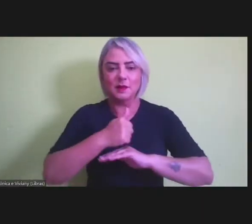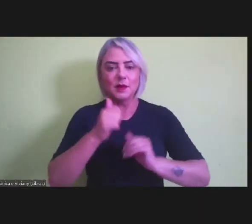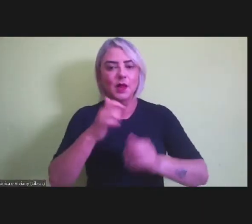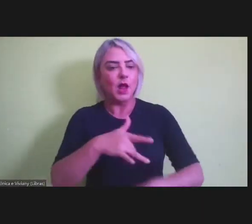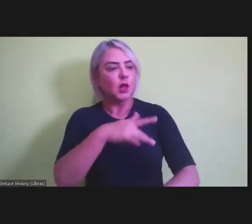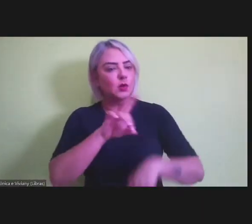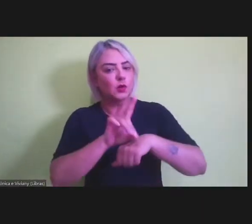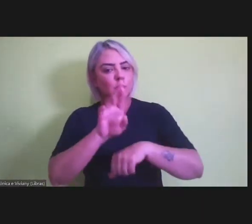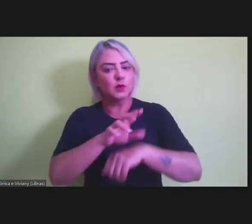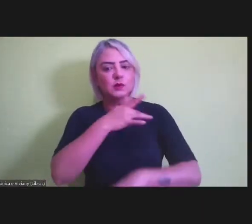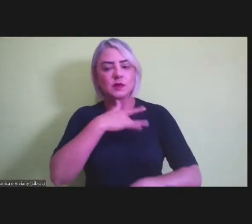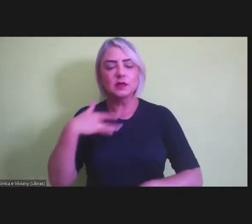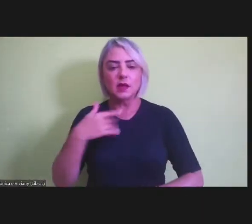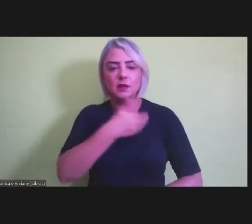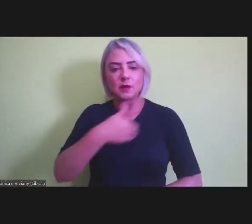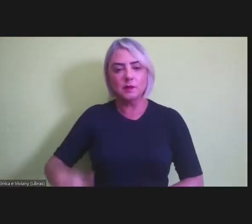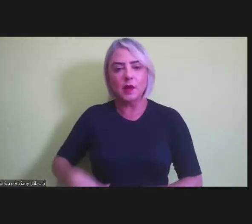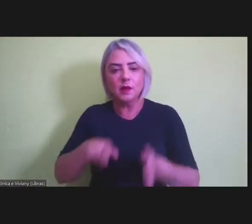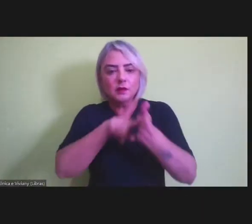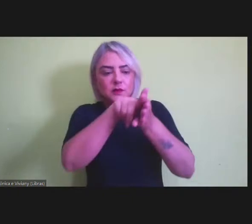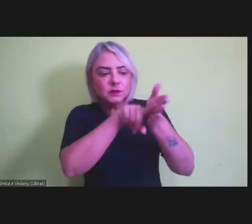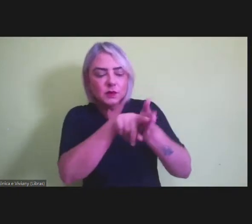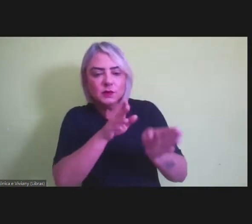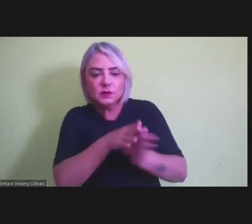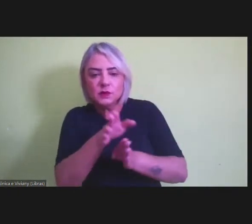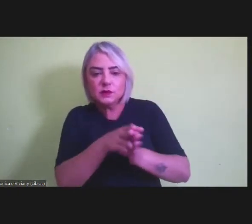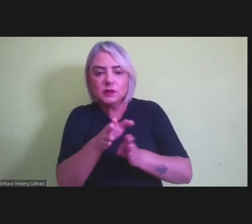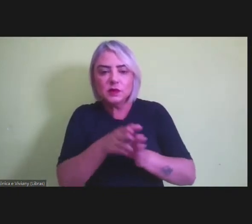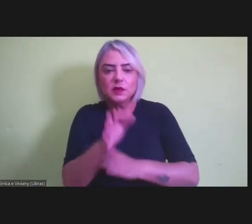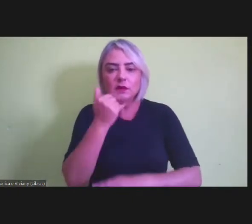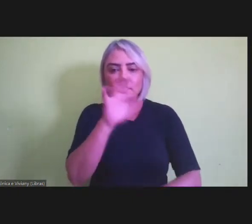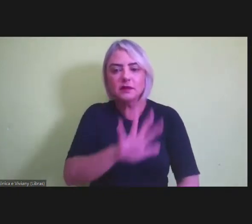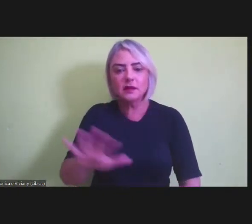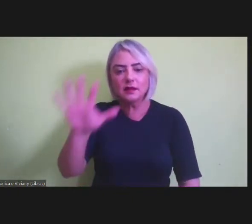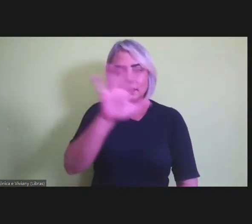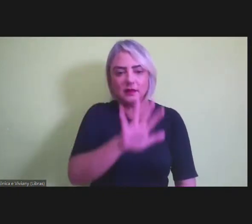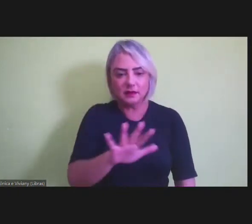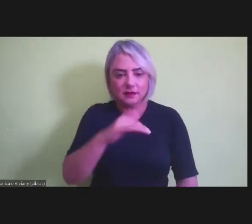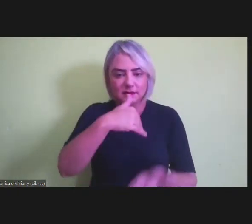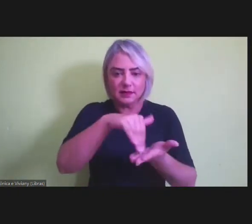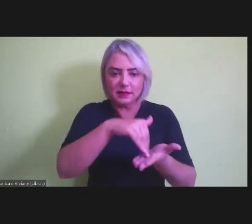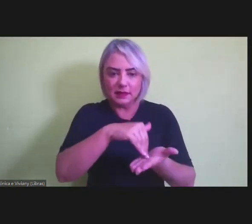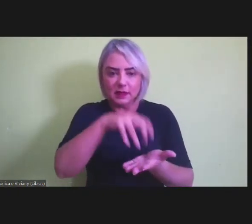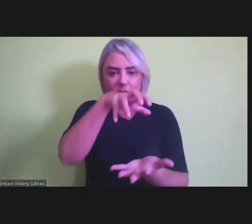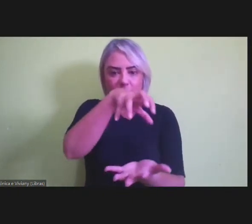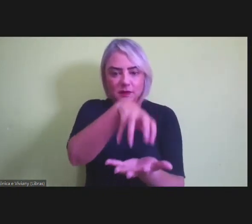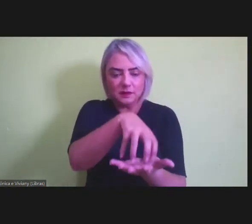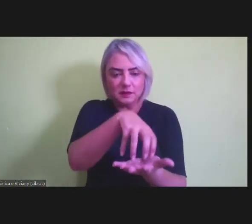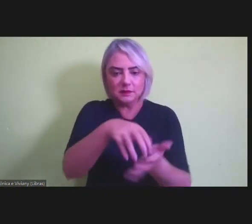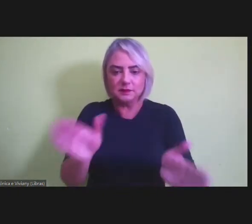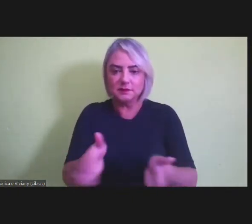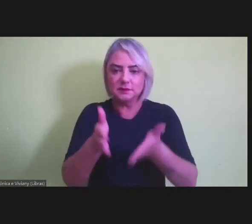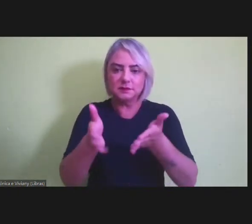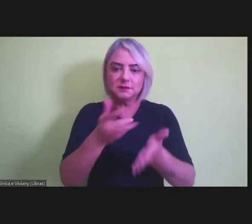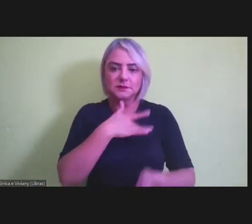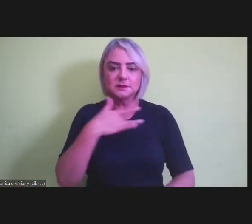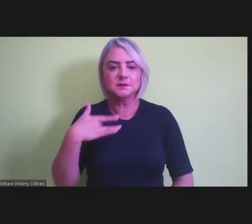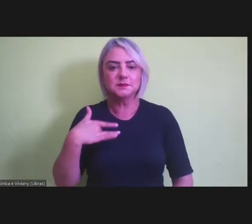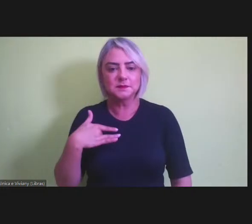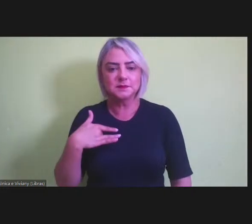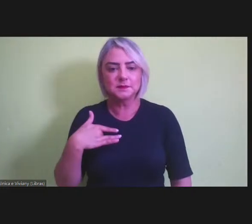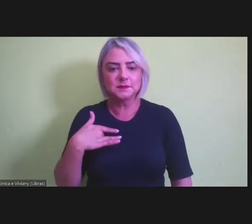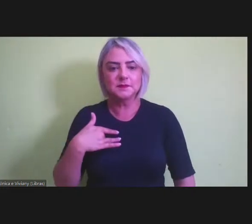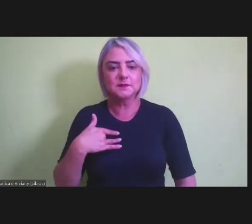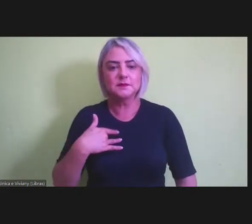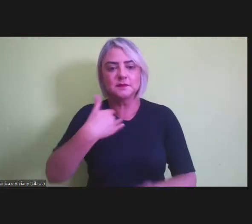am a nutritionist, doctor in public health, and consultant from the General Coordination of Nutrition and Food from the